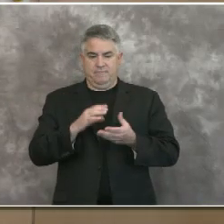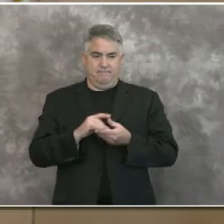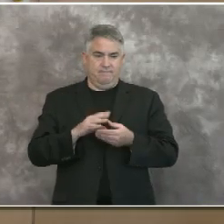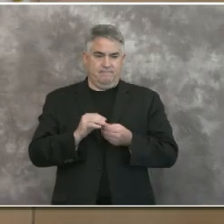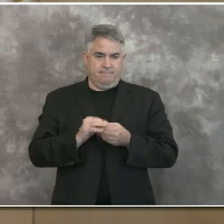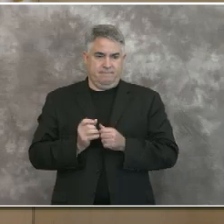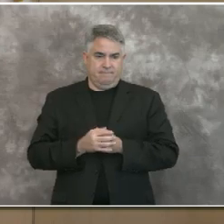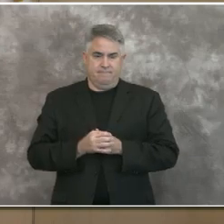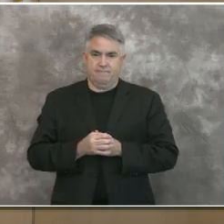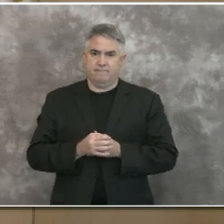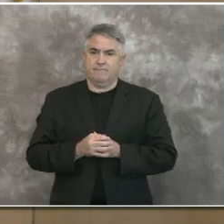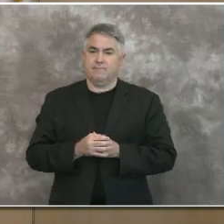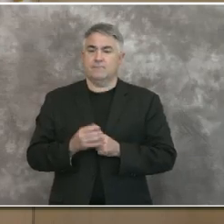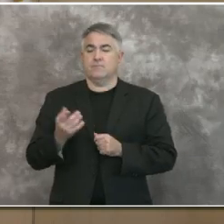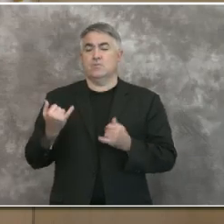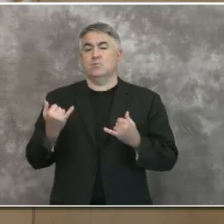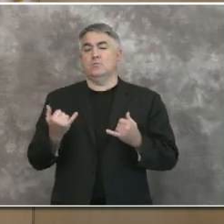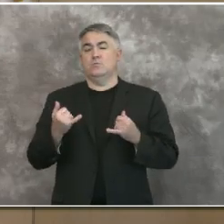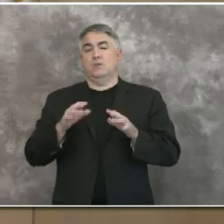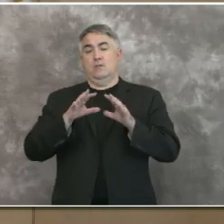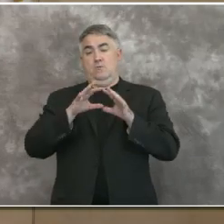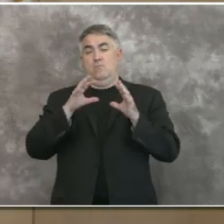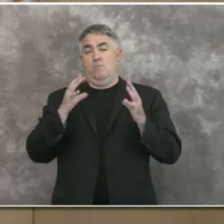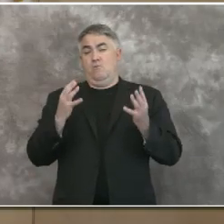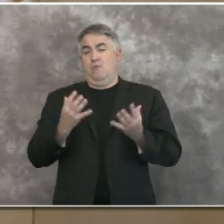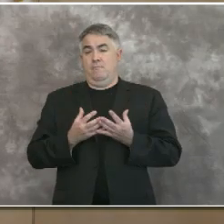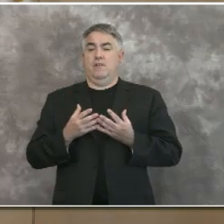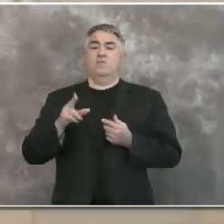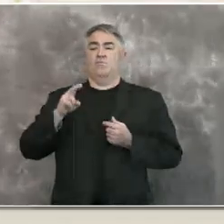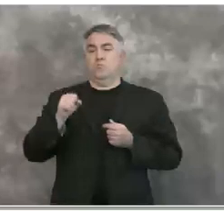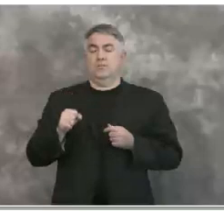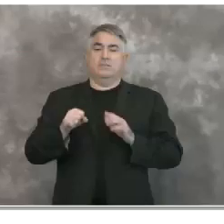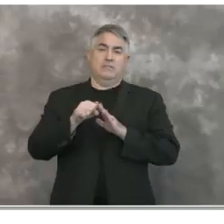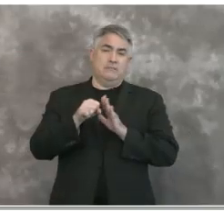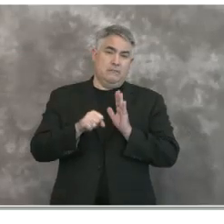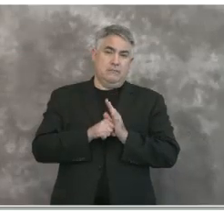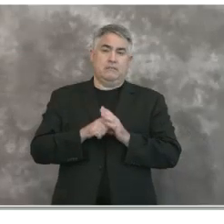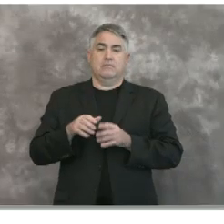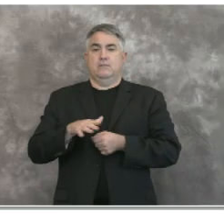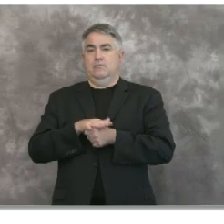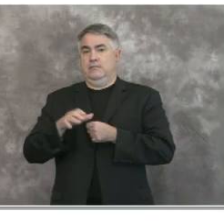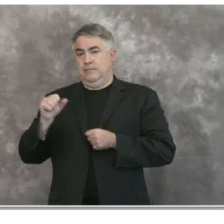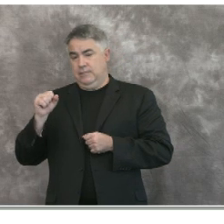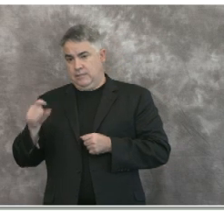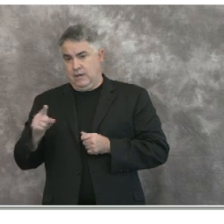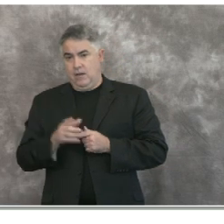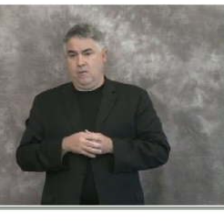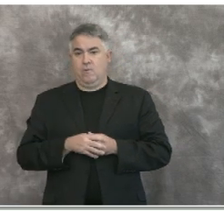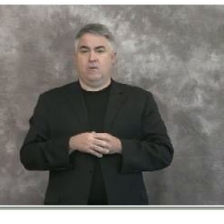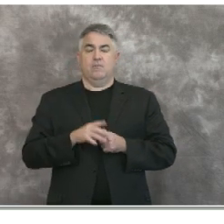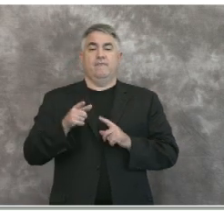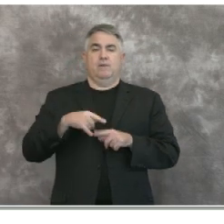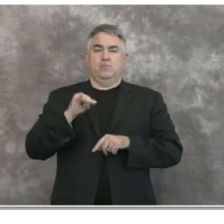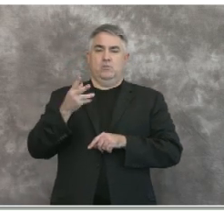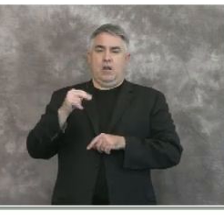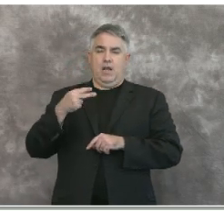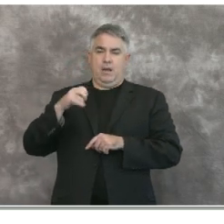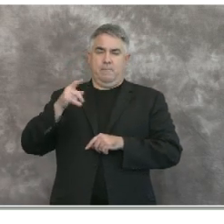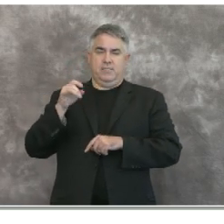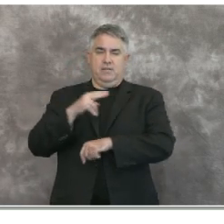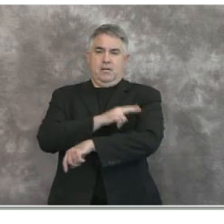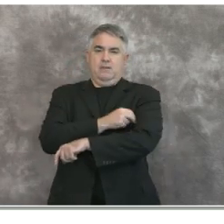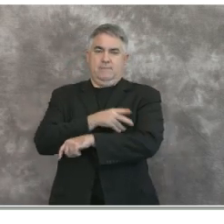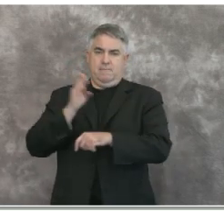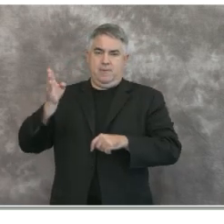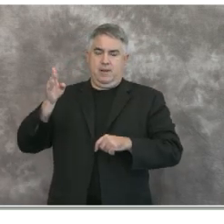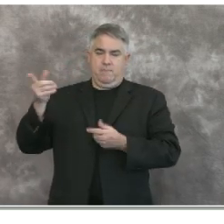As is our practice, the global, national, and state statistics today are based on data from the Johns Hopkins dashboard. And